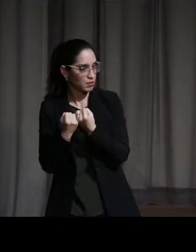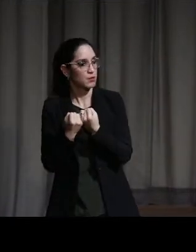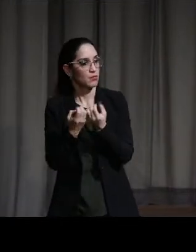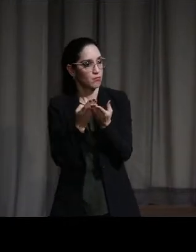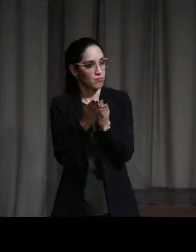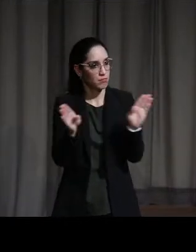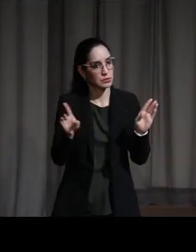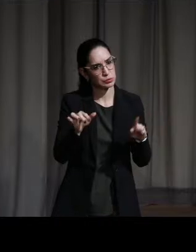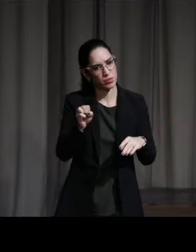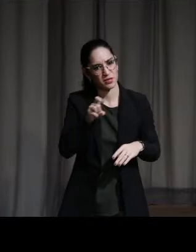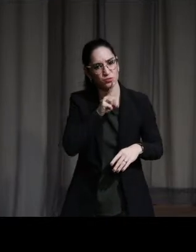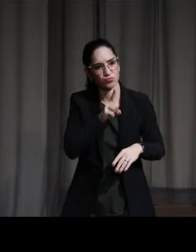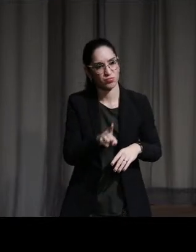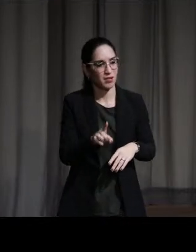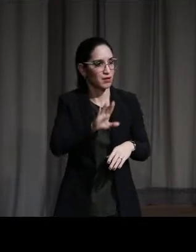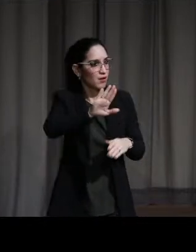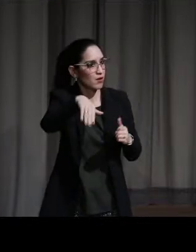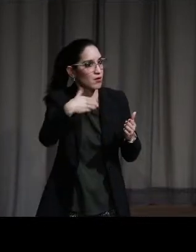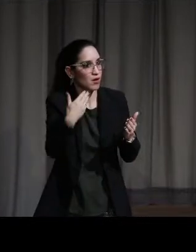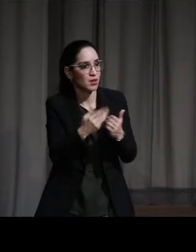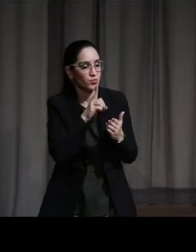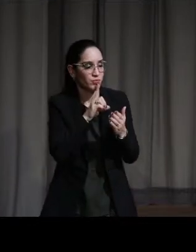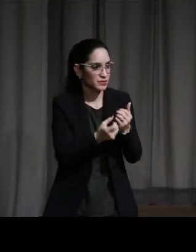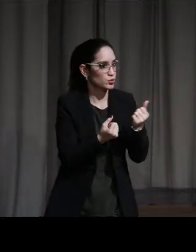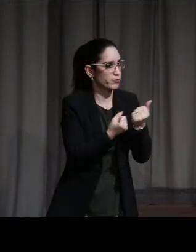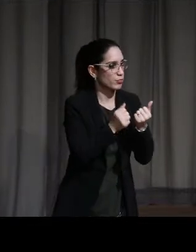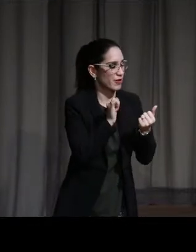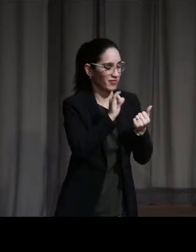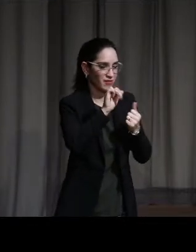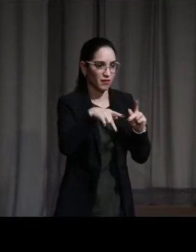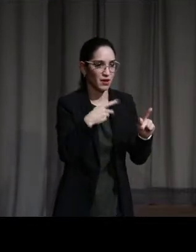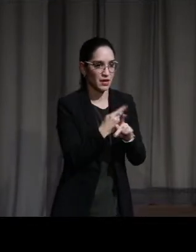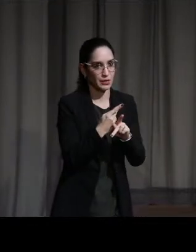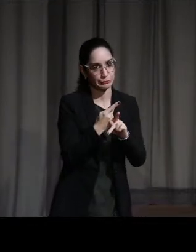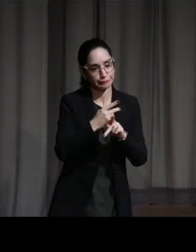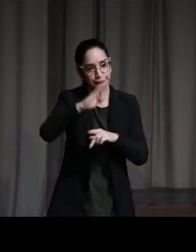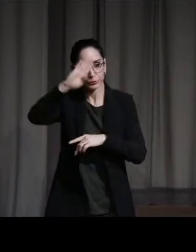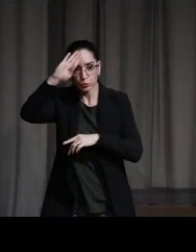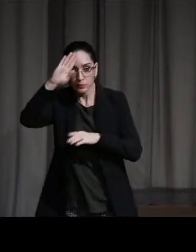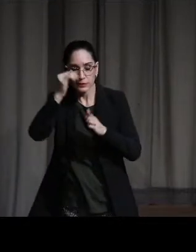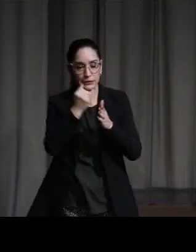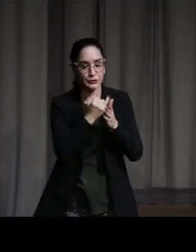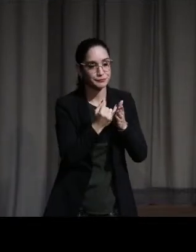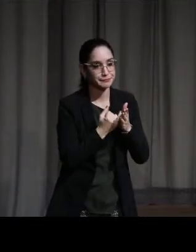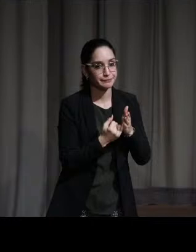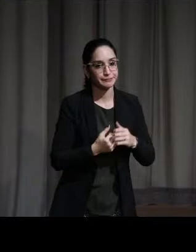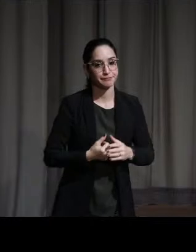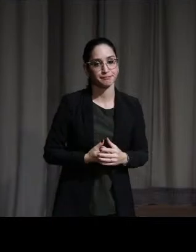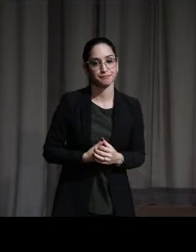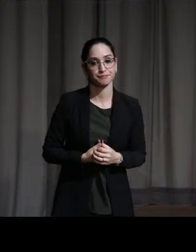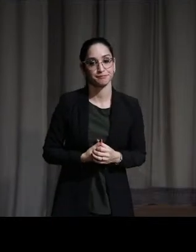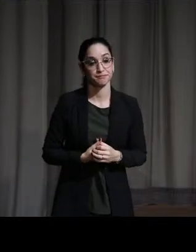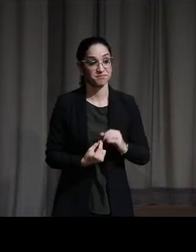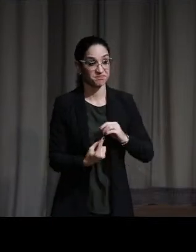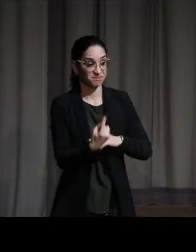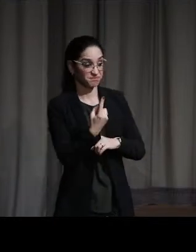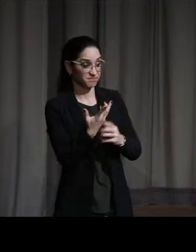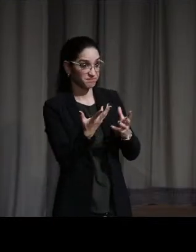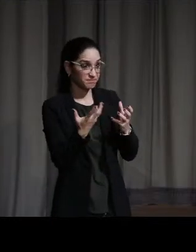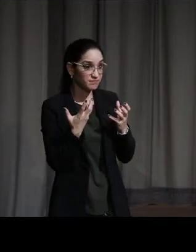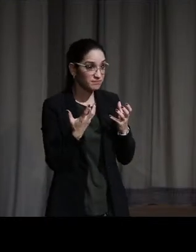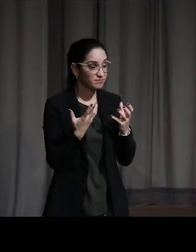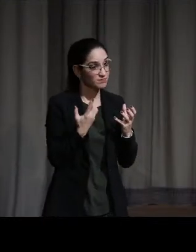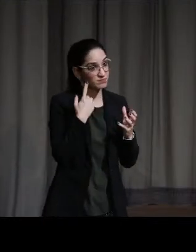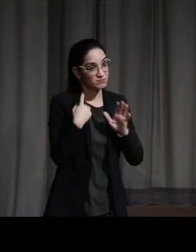is transpiring in the background here, and it's important to keep in mind. So one of the things that we wanted to kind of highlight in this exhibition,